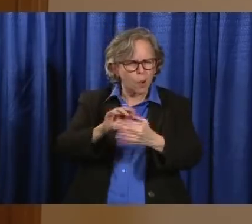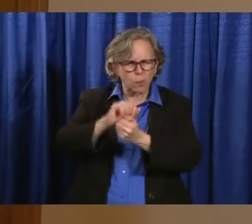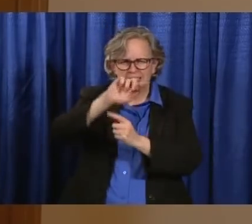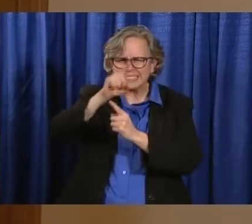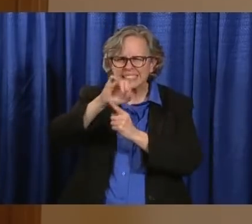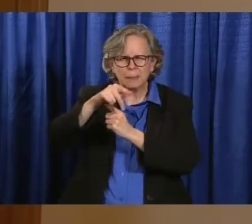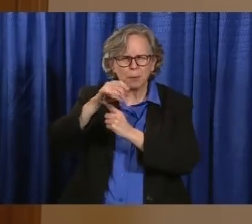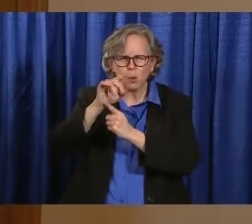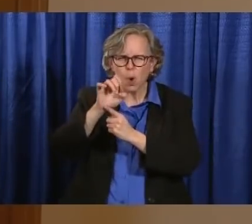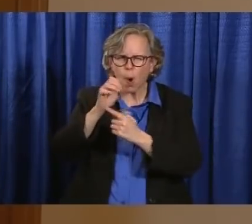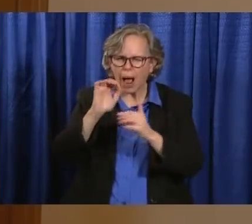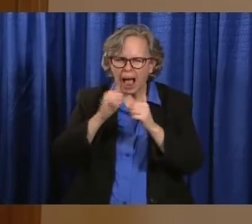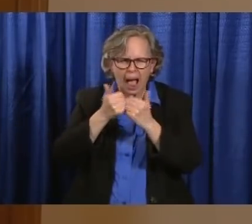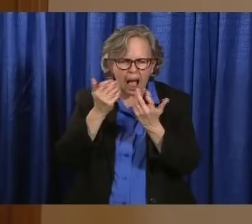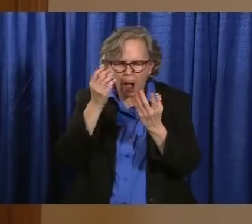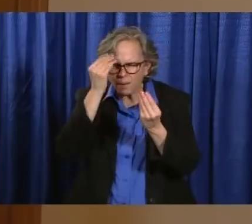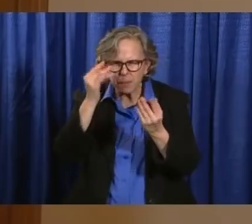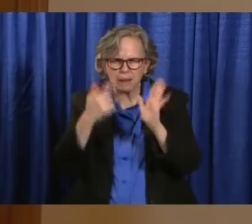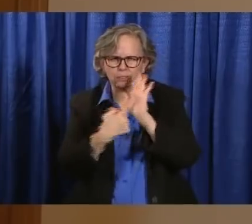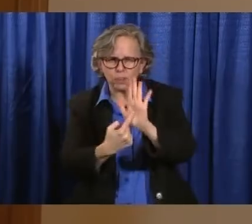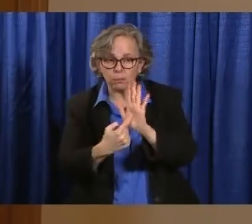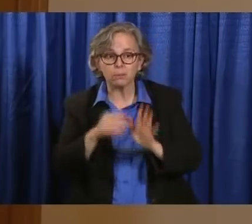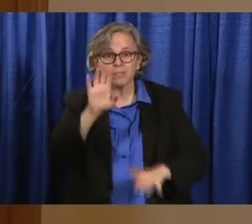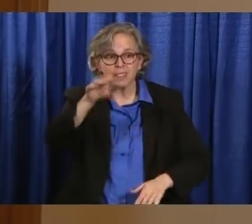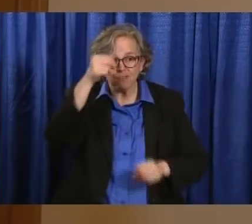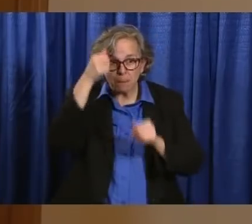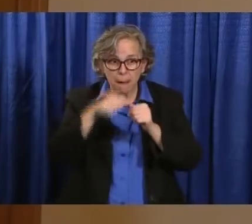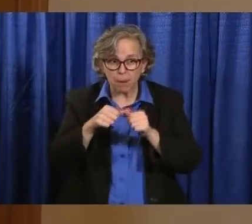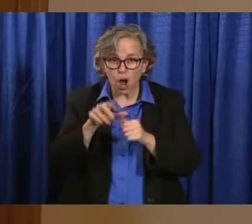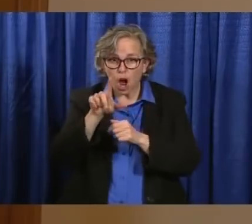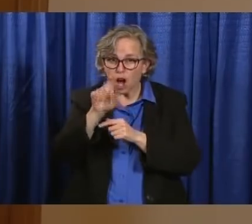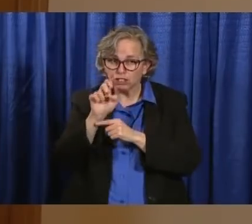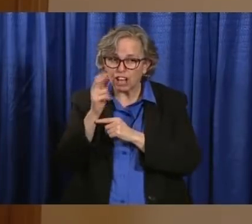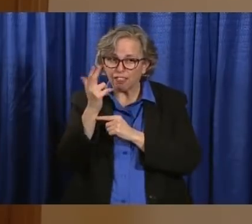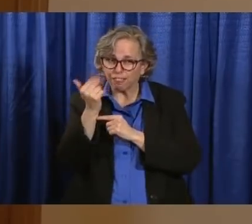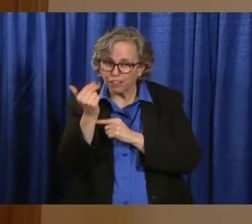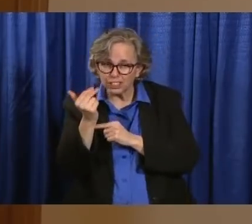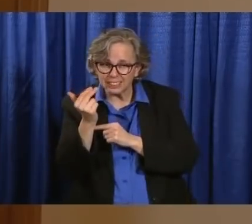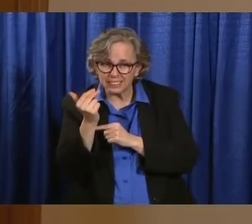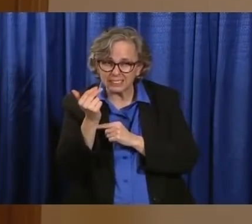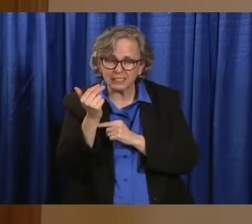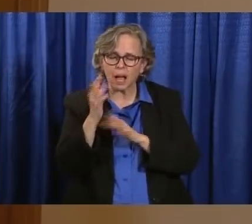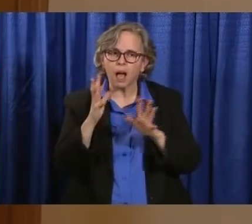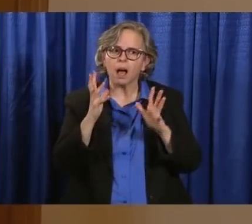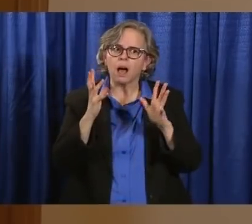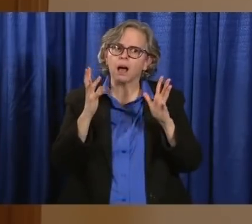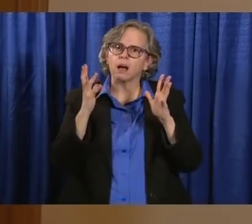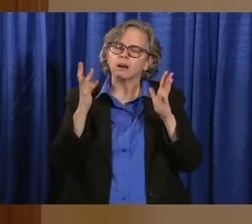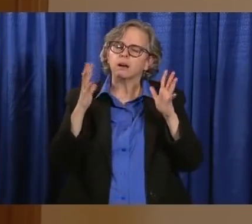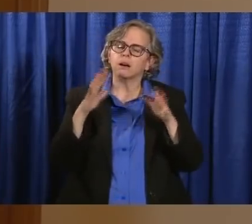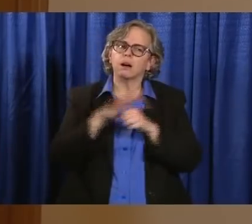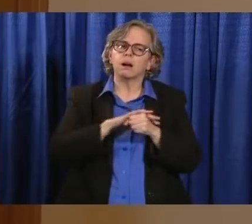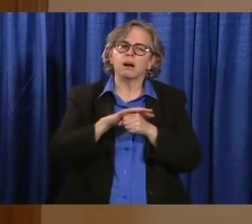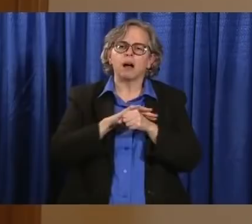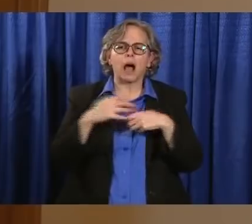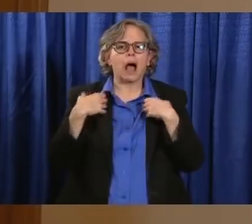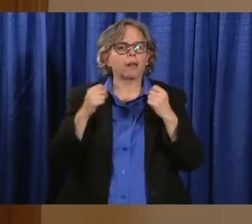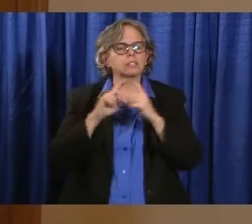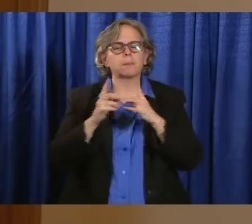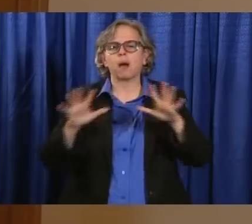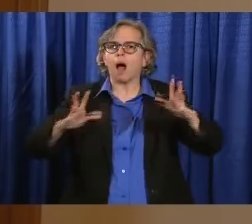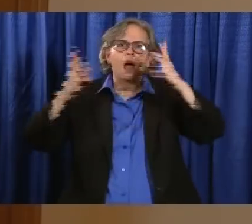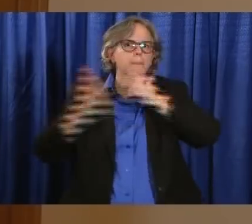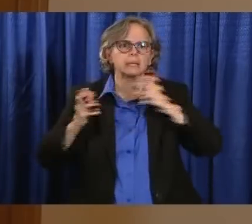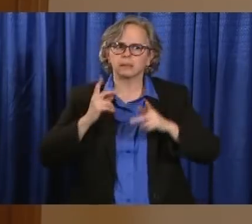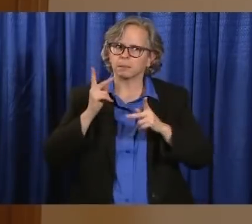113 amazing local health departments. They are independent, they have boards of health, and they've been working to try to decide,